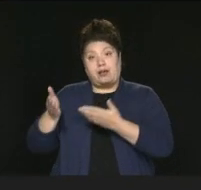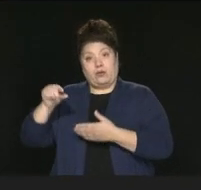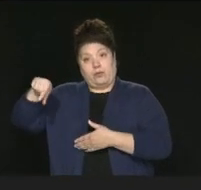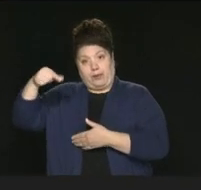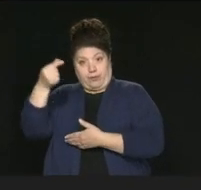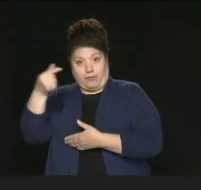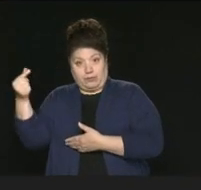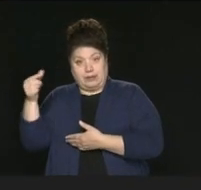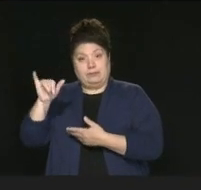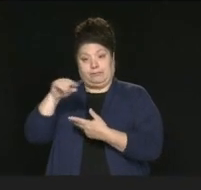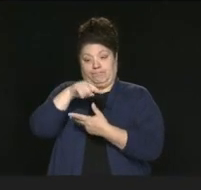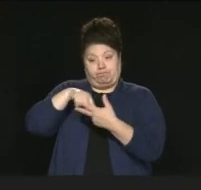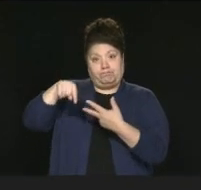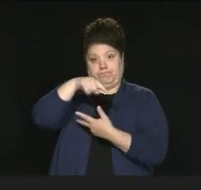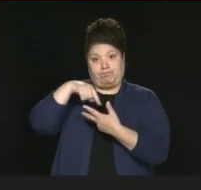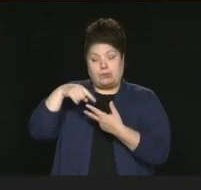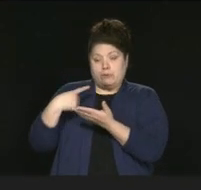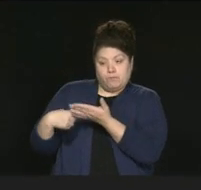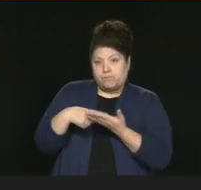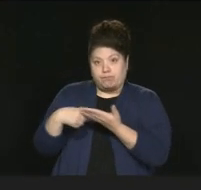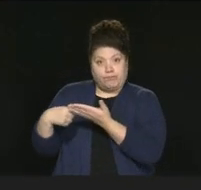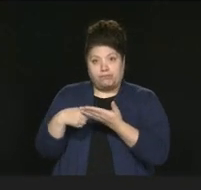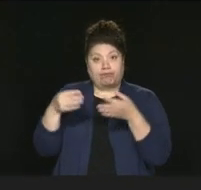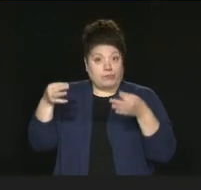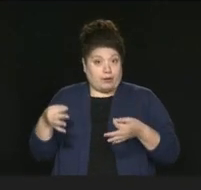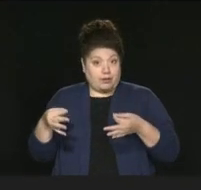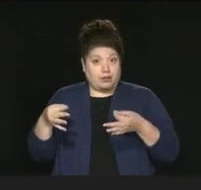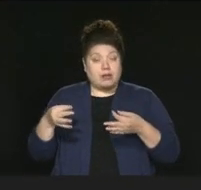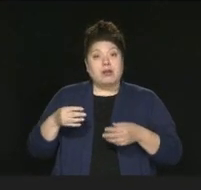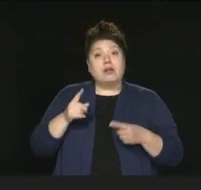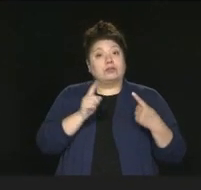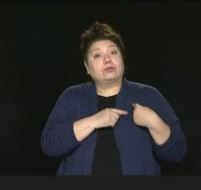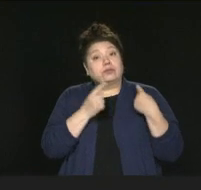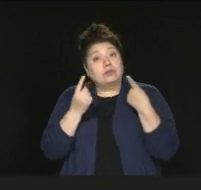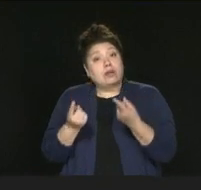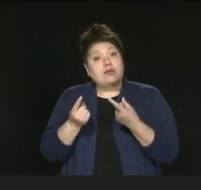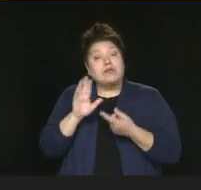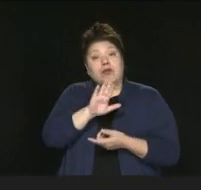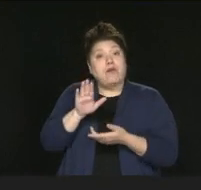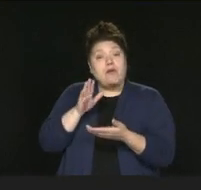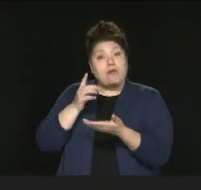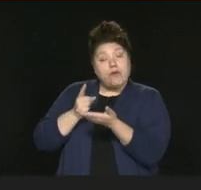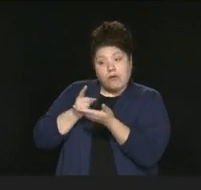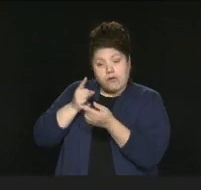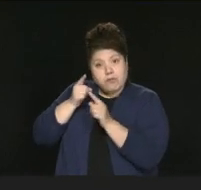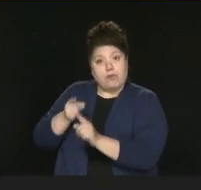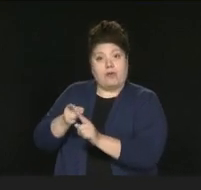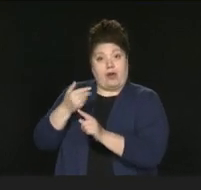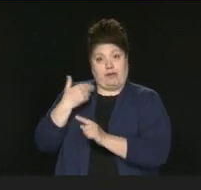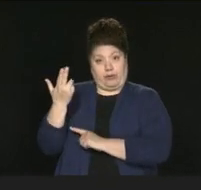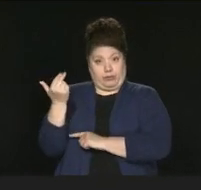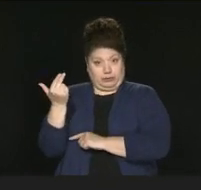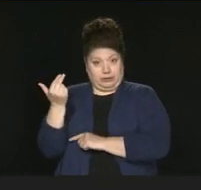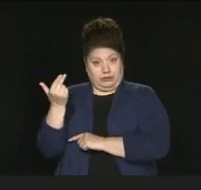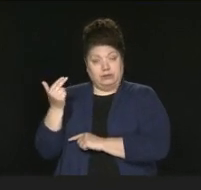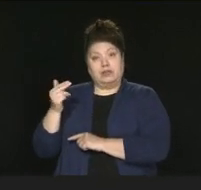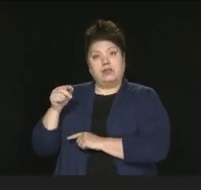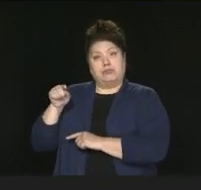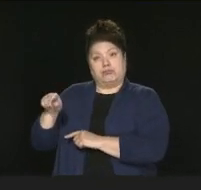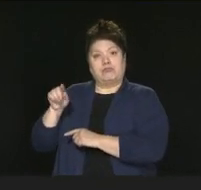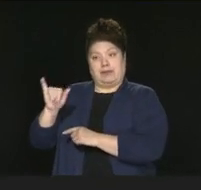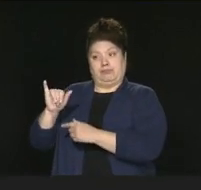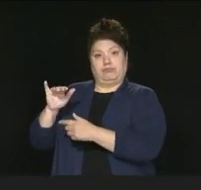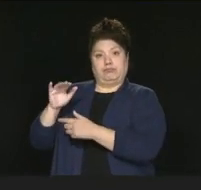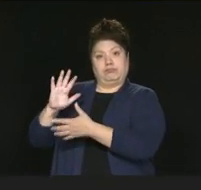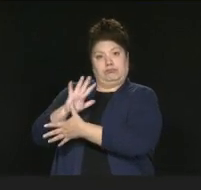as I said, efforts so far have been targeting 13 main long-term care institutions, but seven others have been